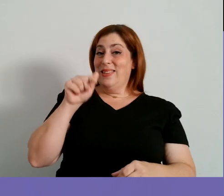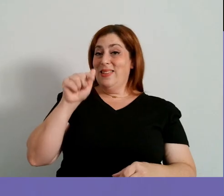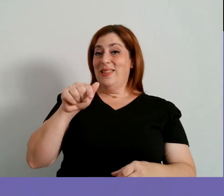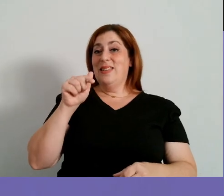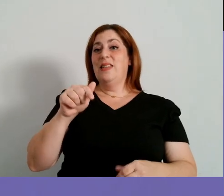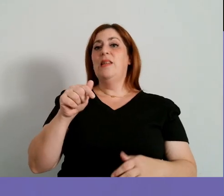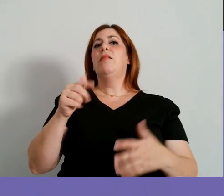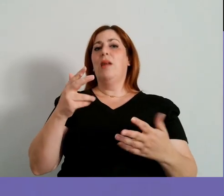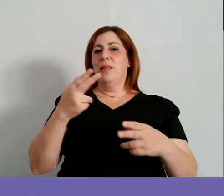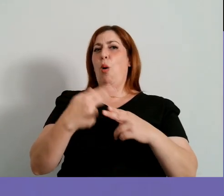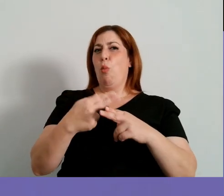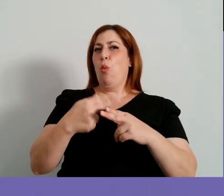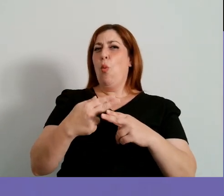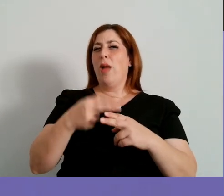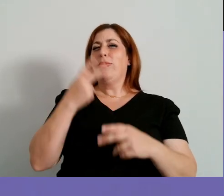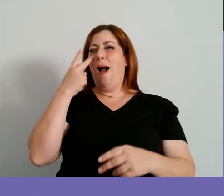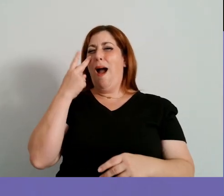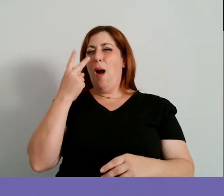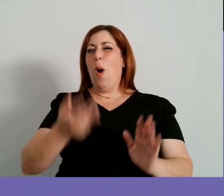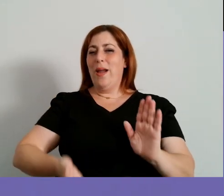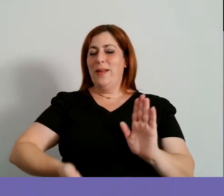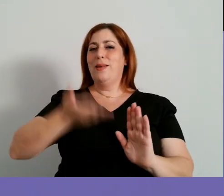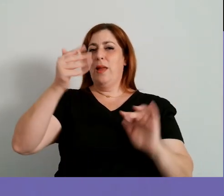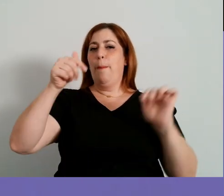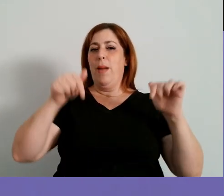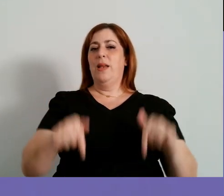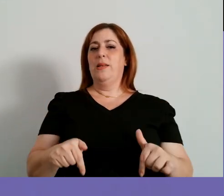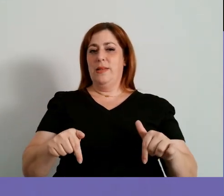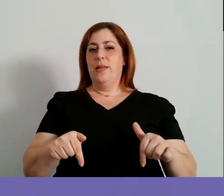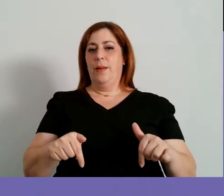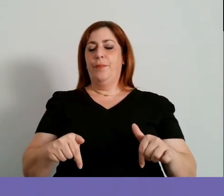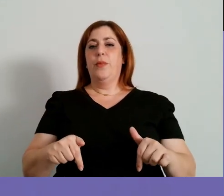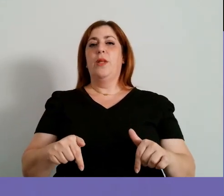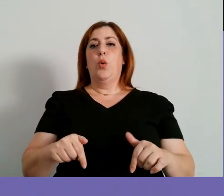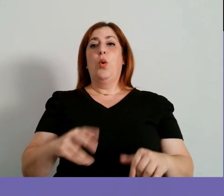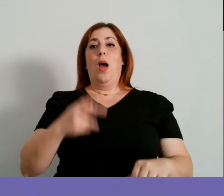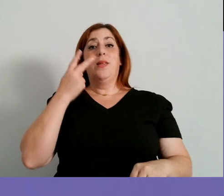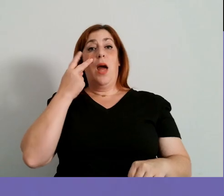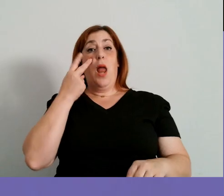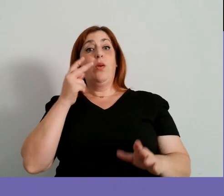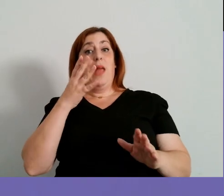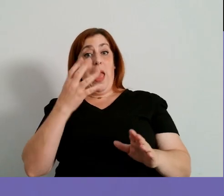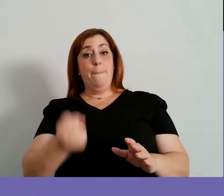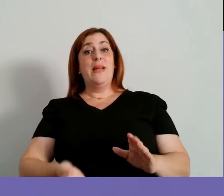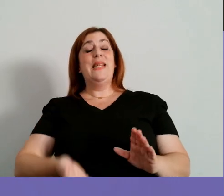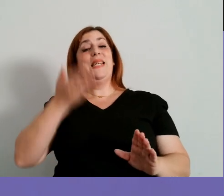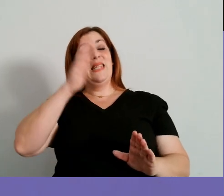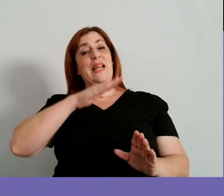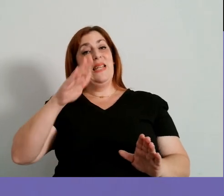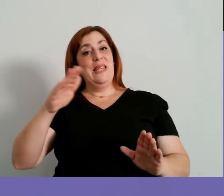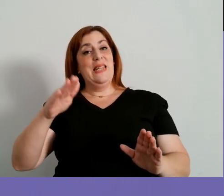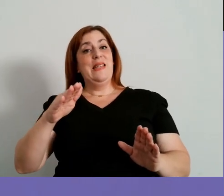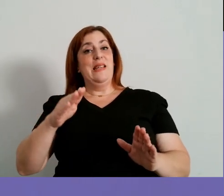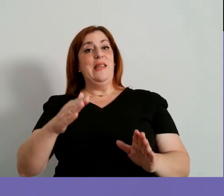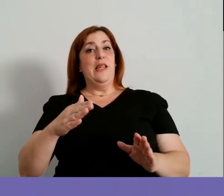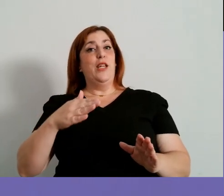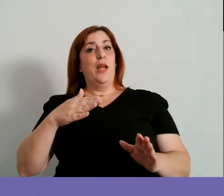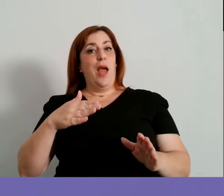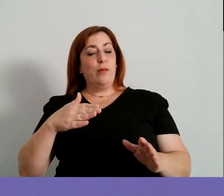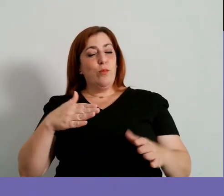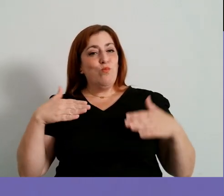a lot more relevant as well. There's been quite a rise of